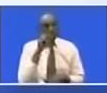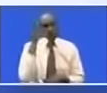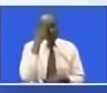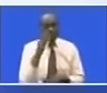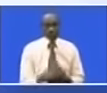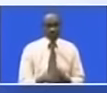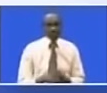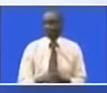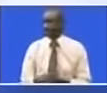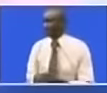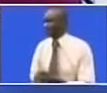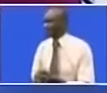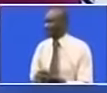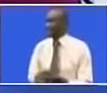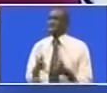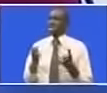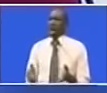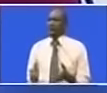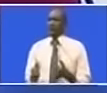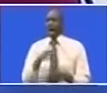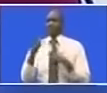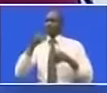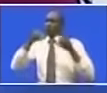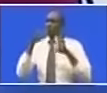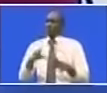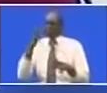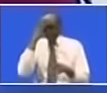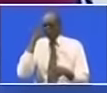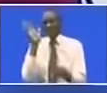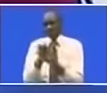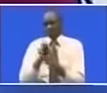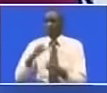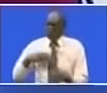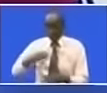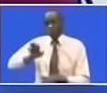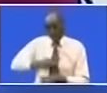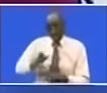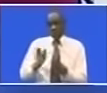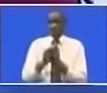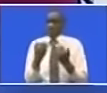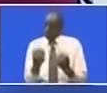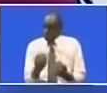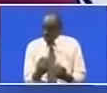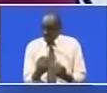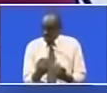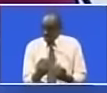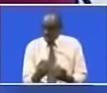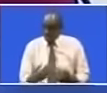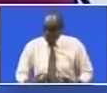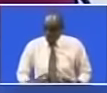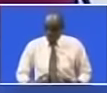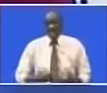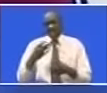out. Okay, a profile of the voters, we know majority are women and youth.